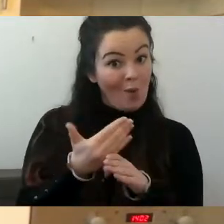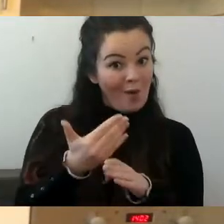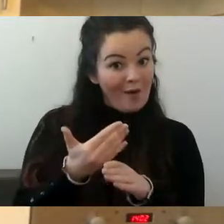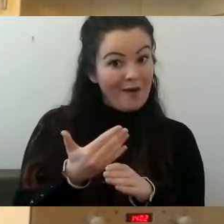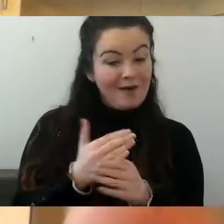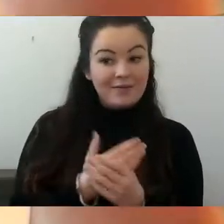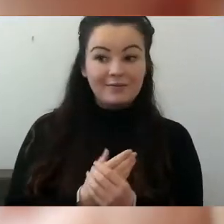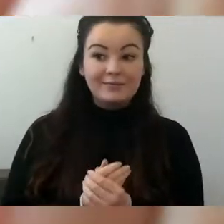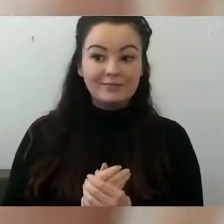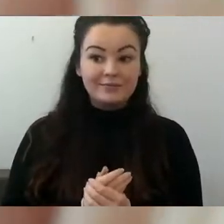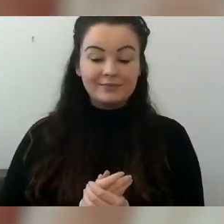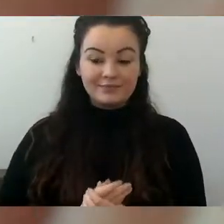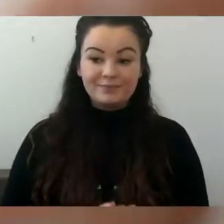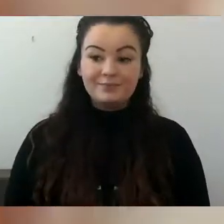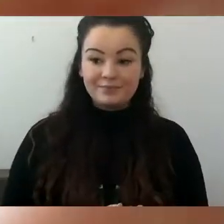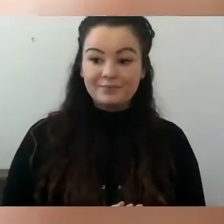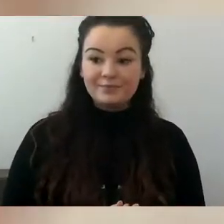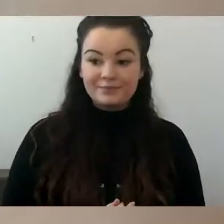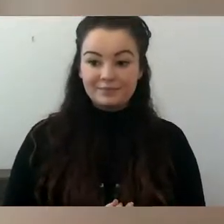can